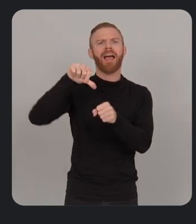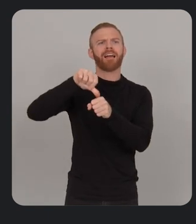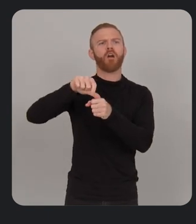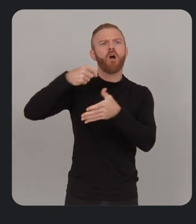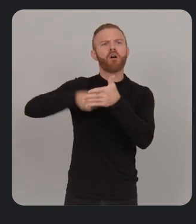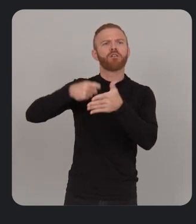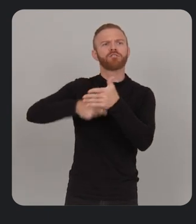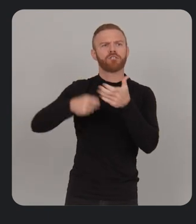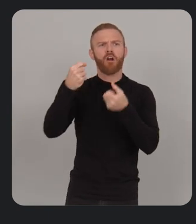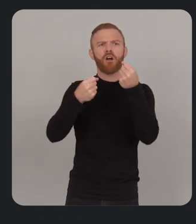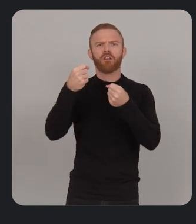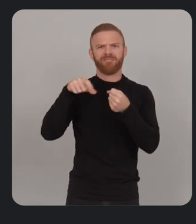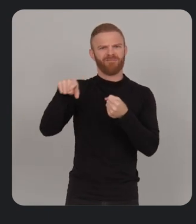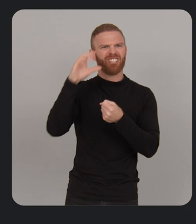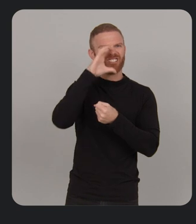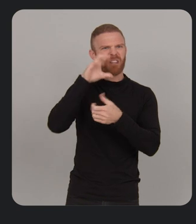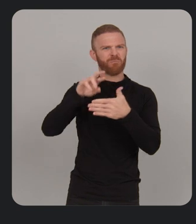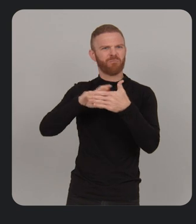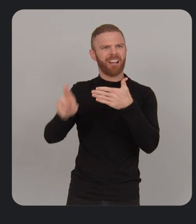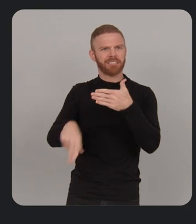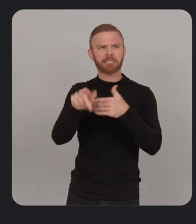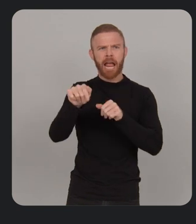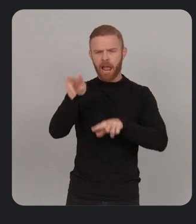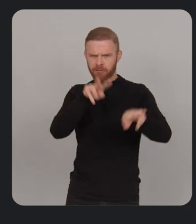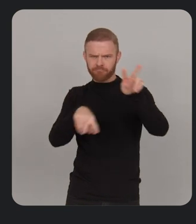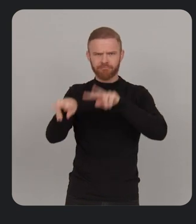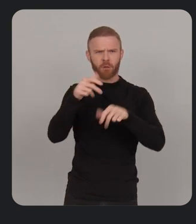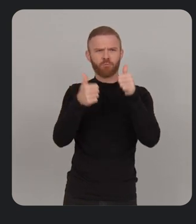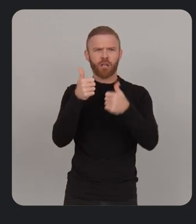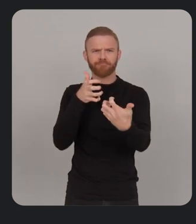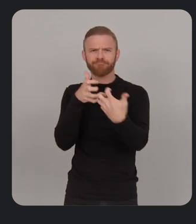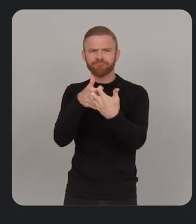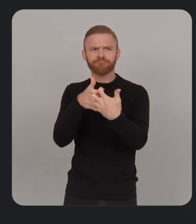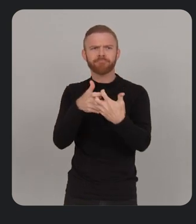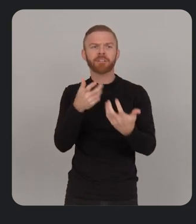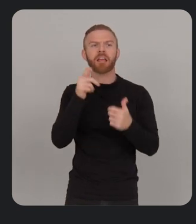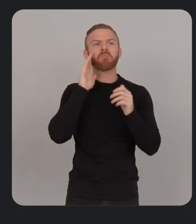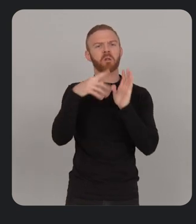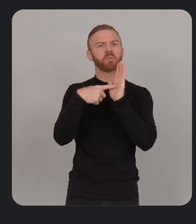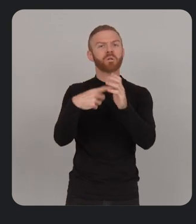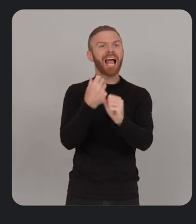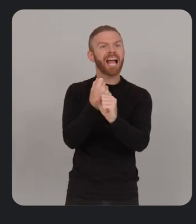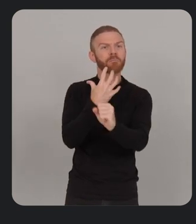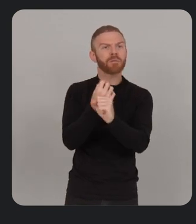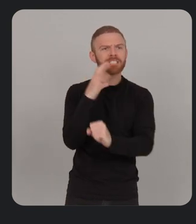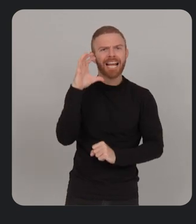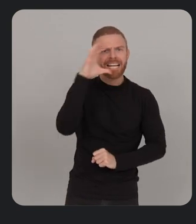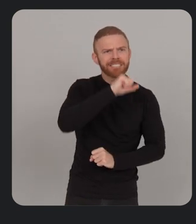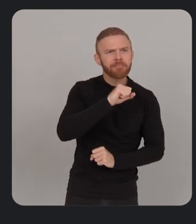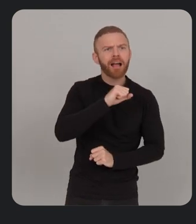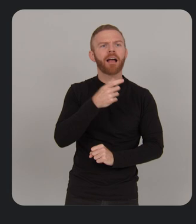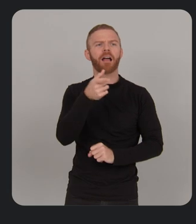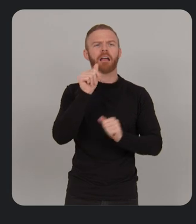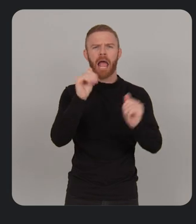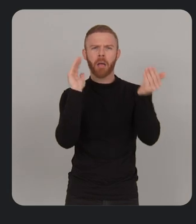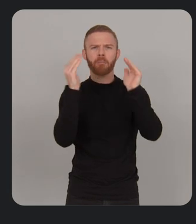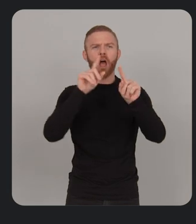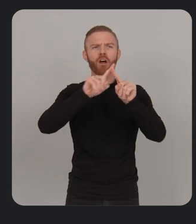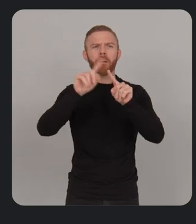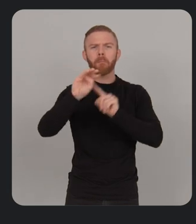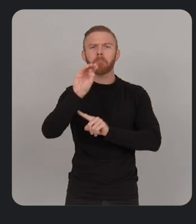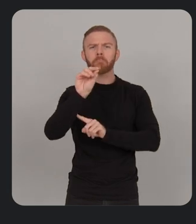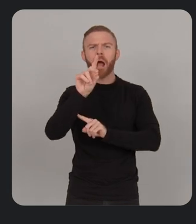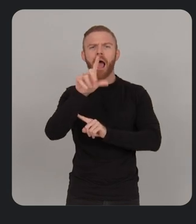cars in search results so you can see what makes sense for you we'll also show emissions estimates so you know how this model